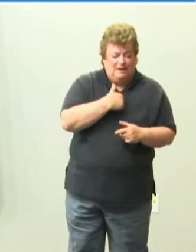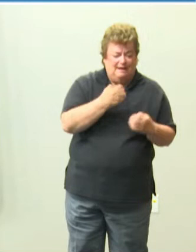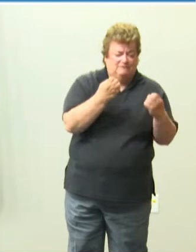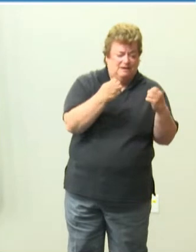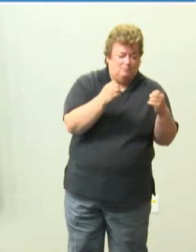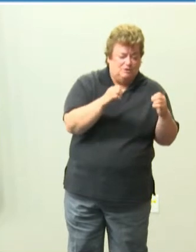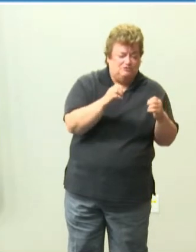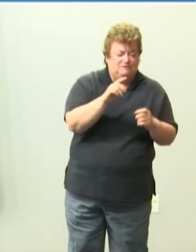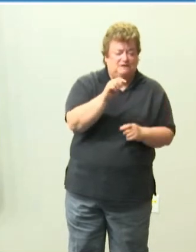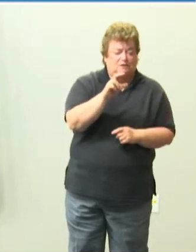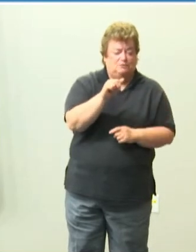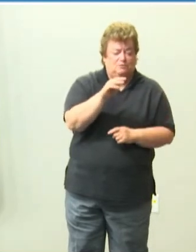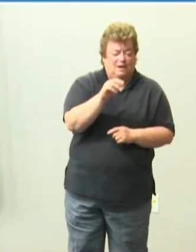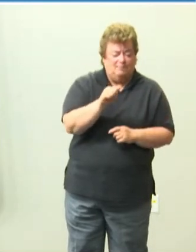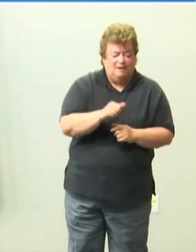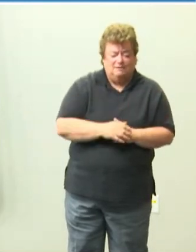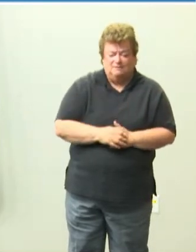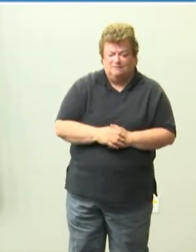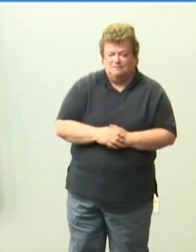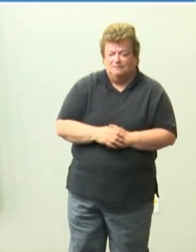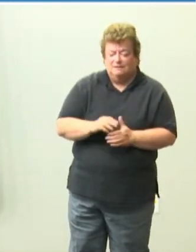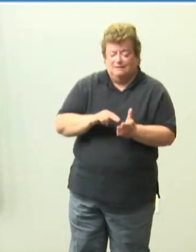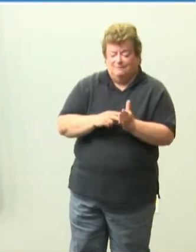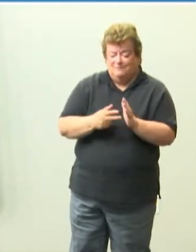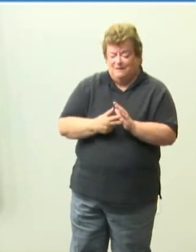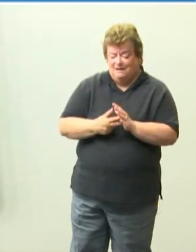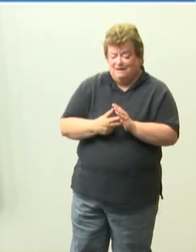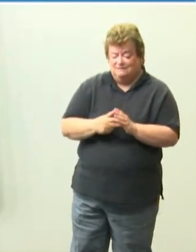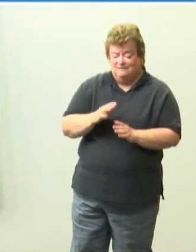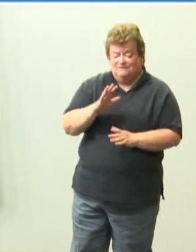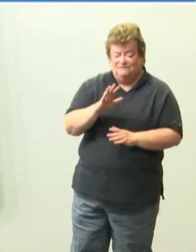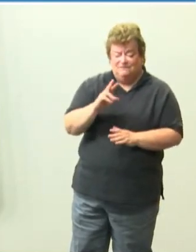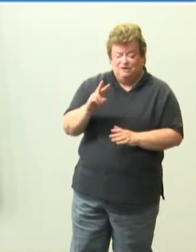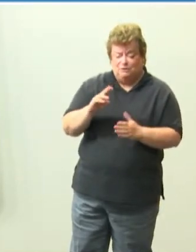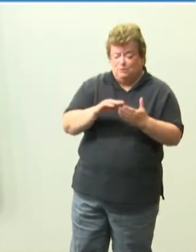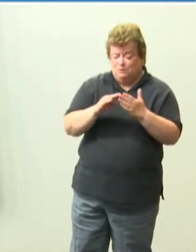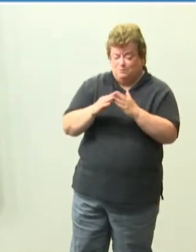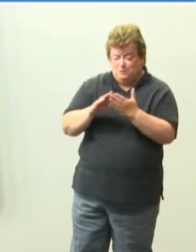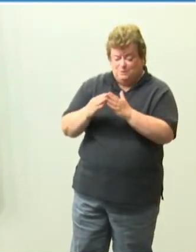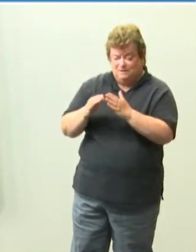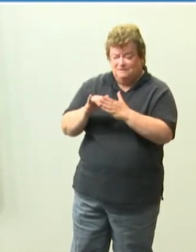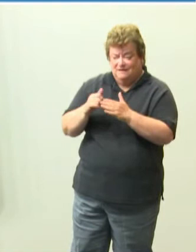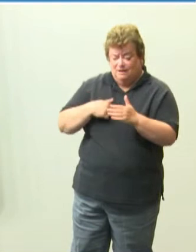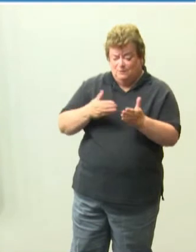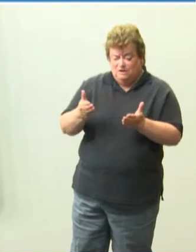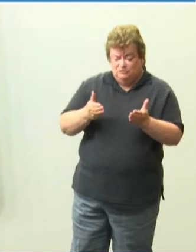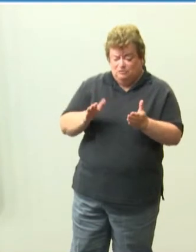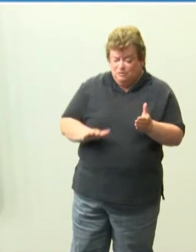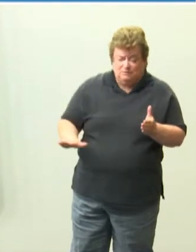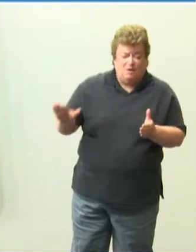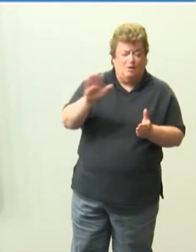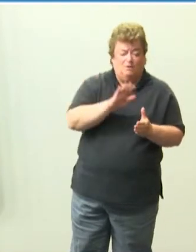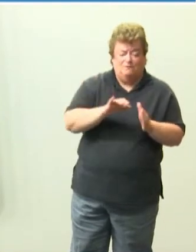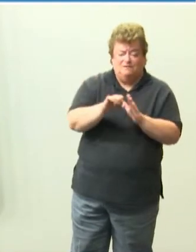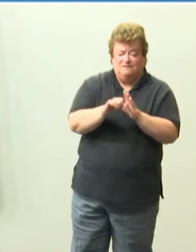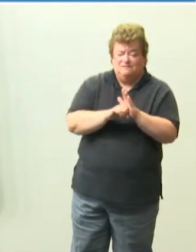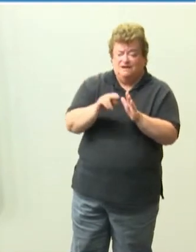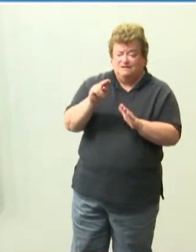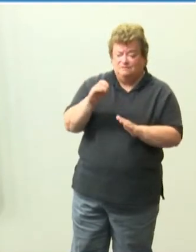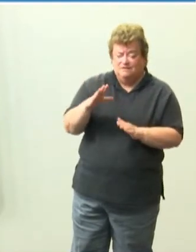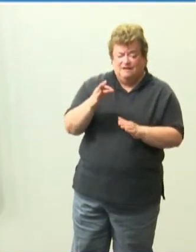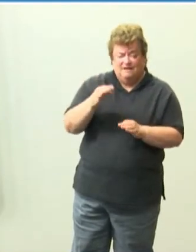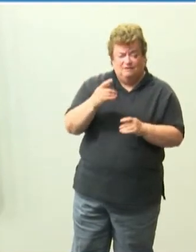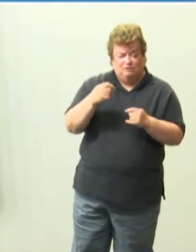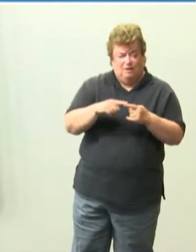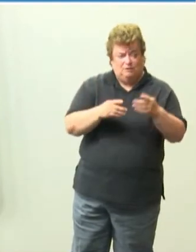and trauma. That means that of the 52 communities or so that we serve out across greater Nebraska, if they try to transfer,